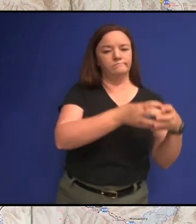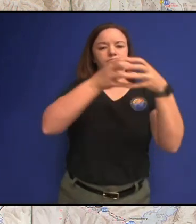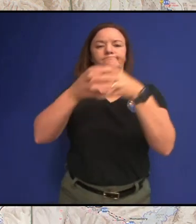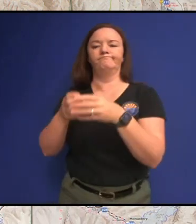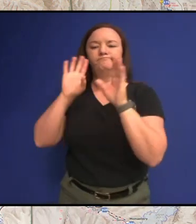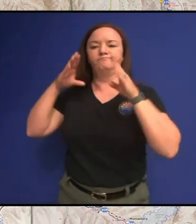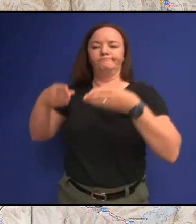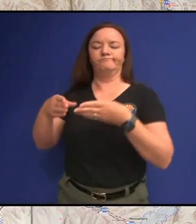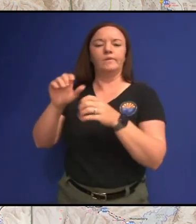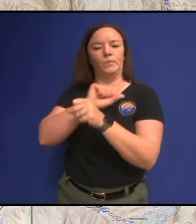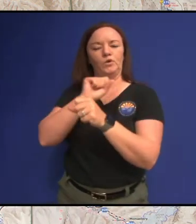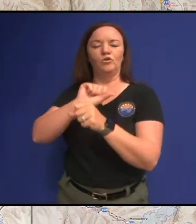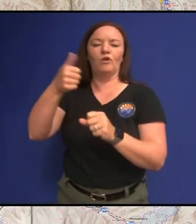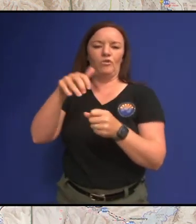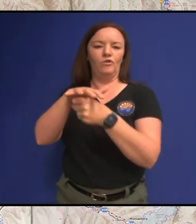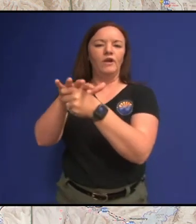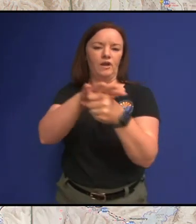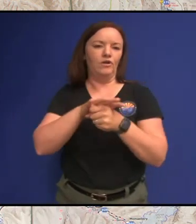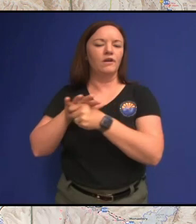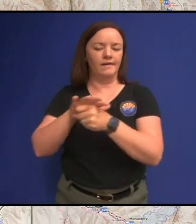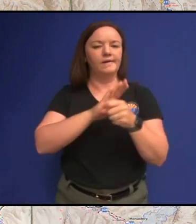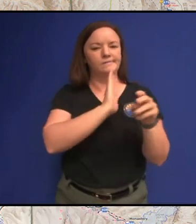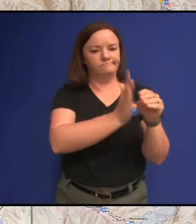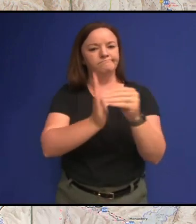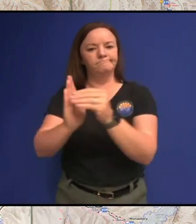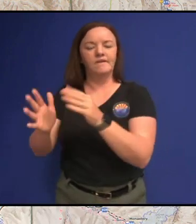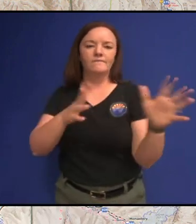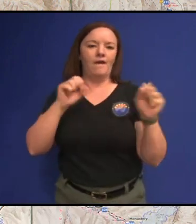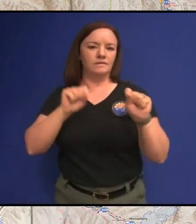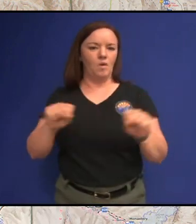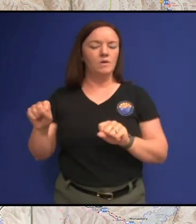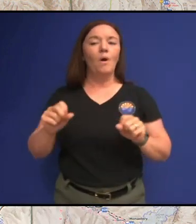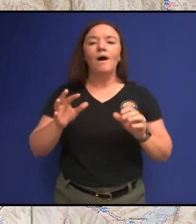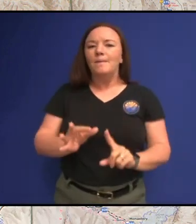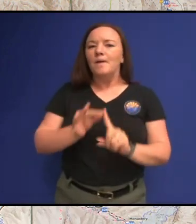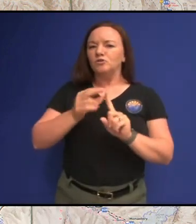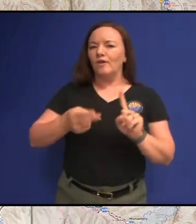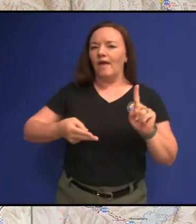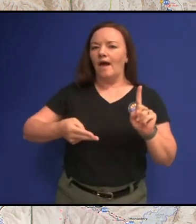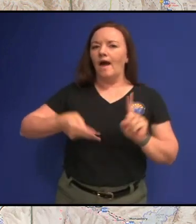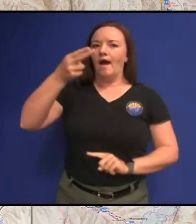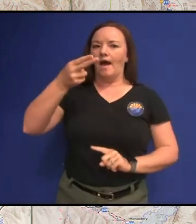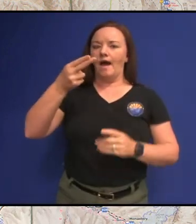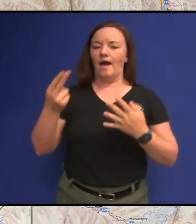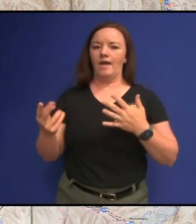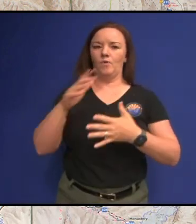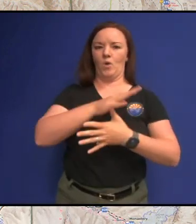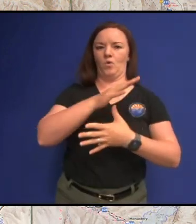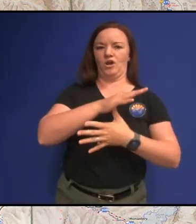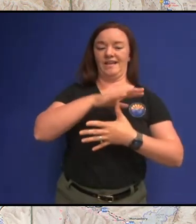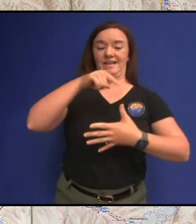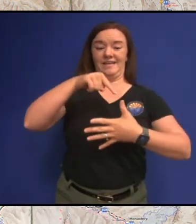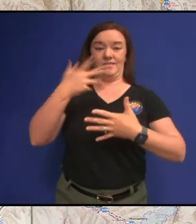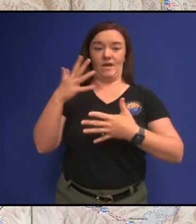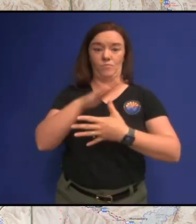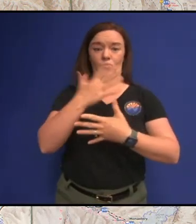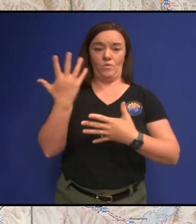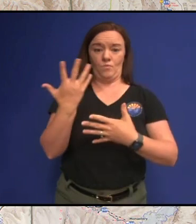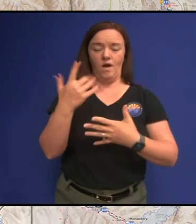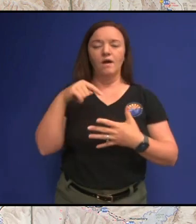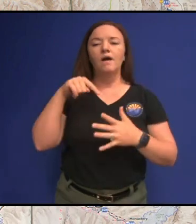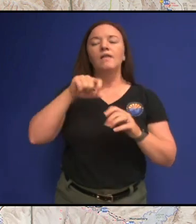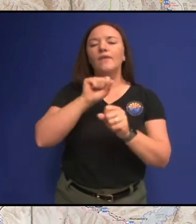that work done as quickly as possible, especially that high priority work. And for us, as a reminder, that high priority work is the work that is on